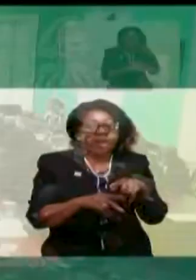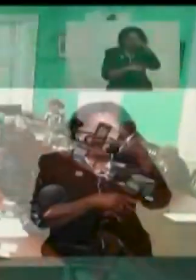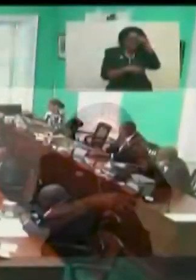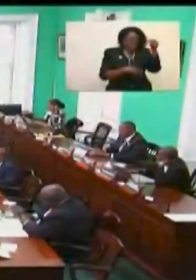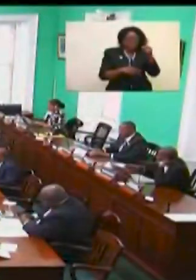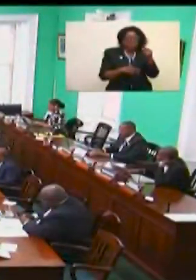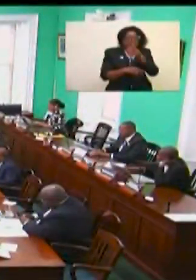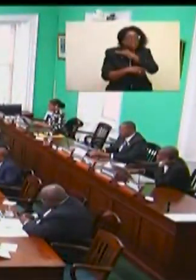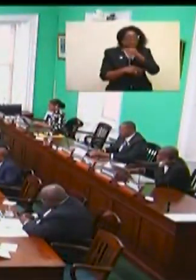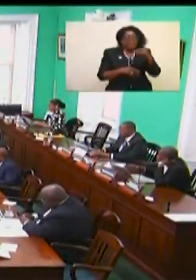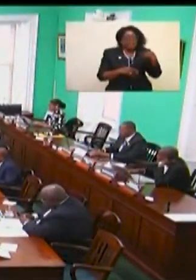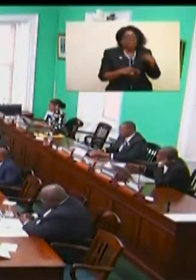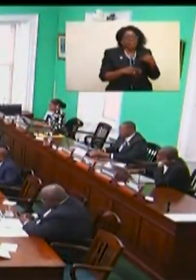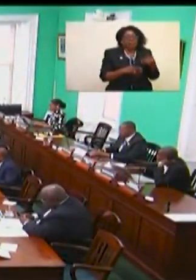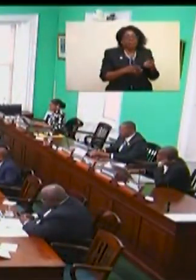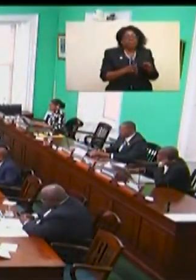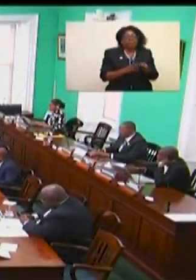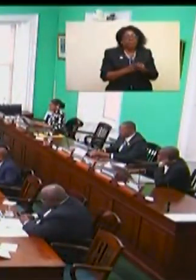member